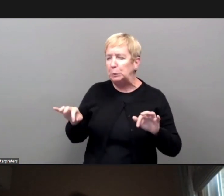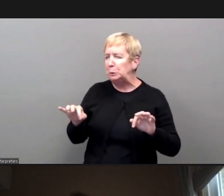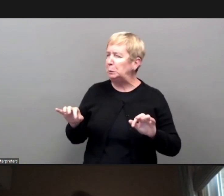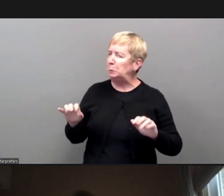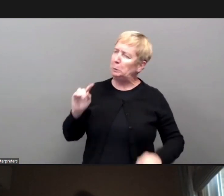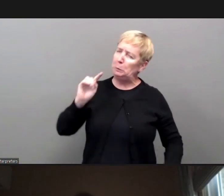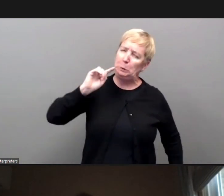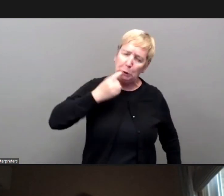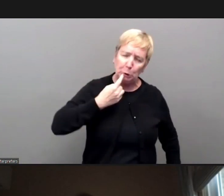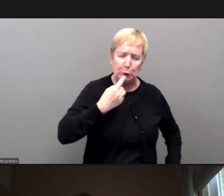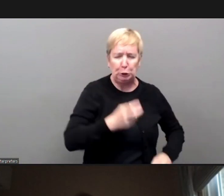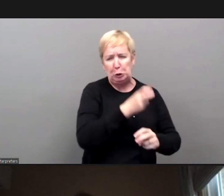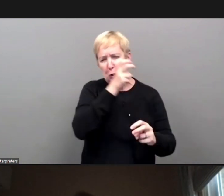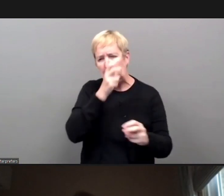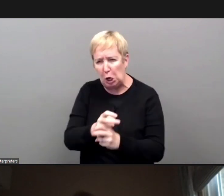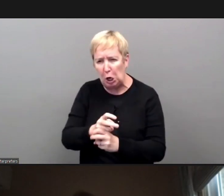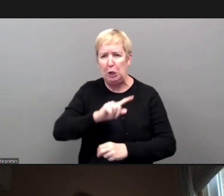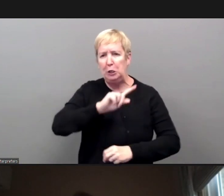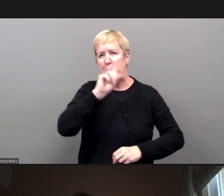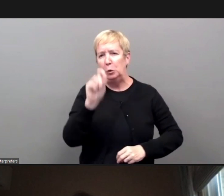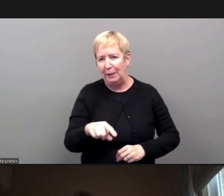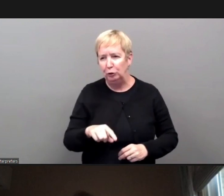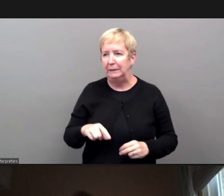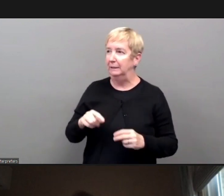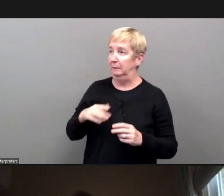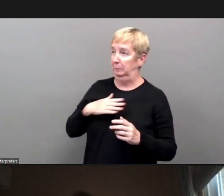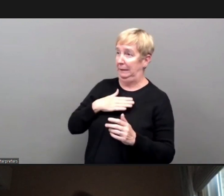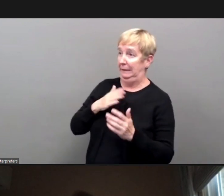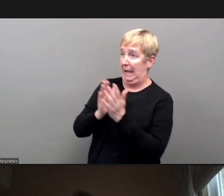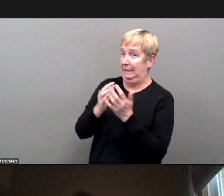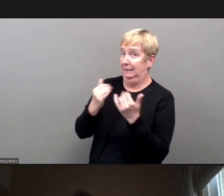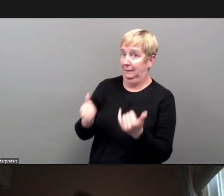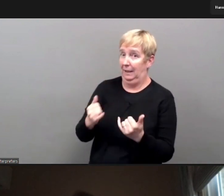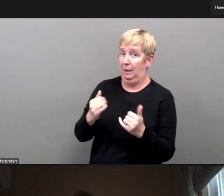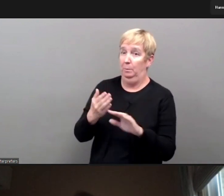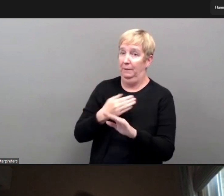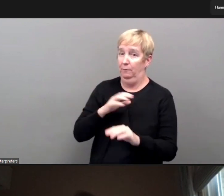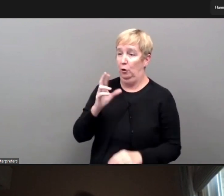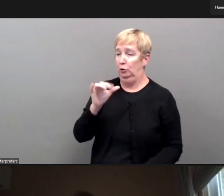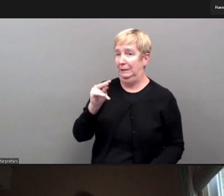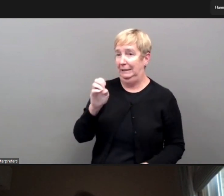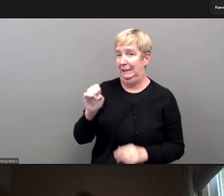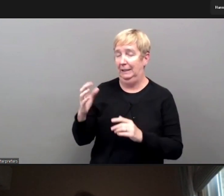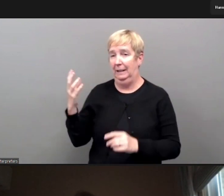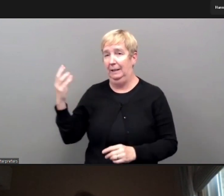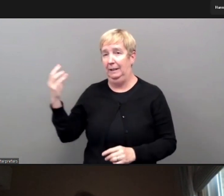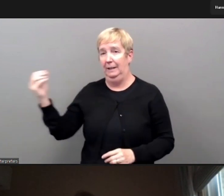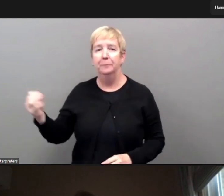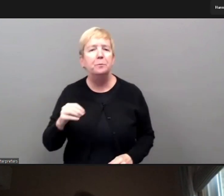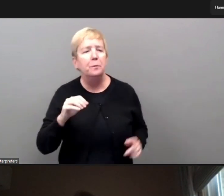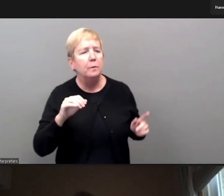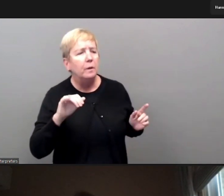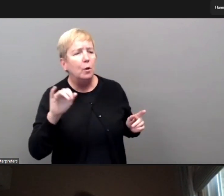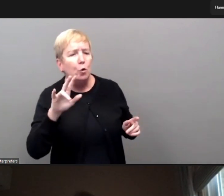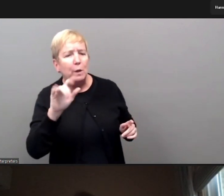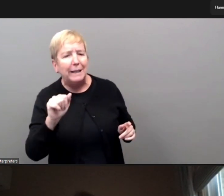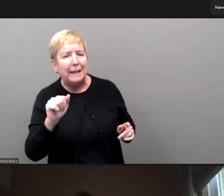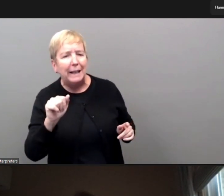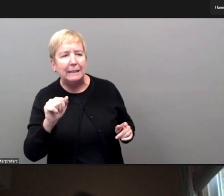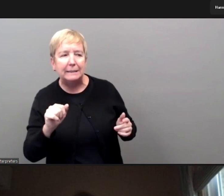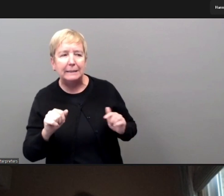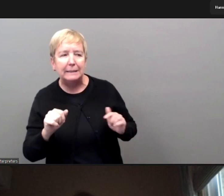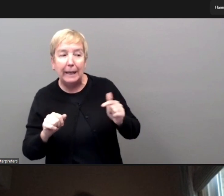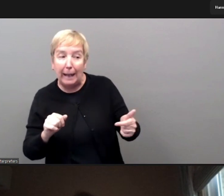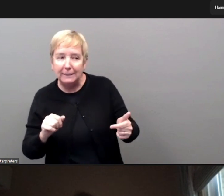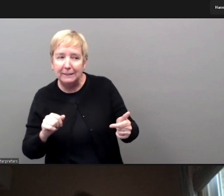epidemiology questions, we should call on someone to ask it right now. Well, Julia is up next. And Julia, you're my